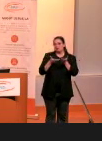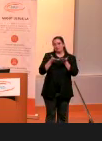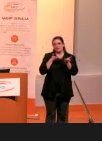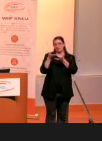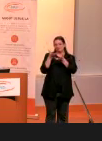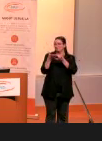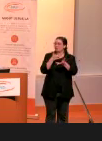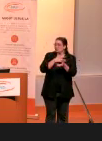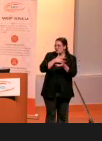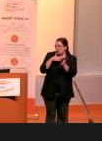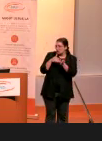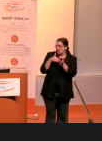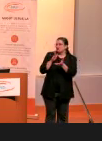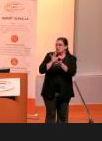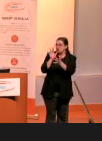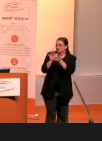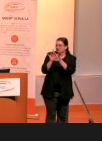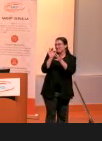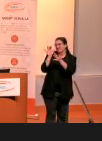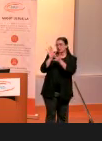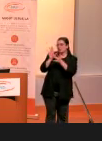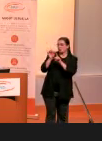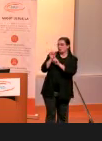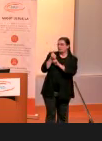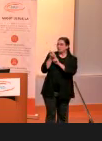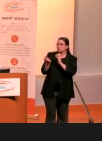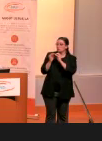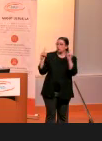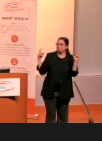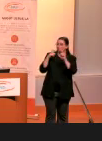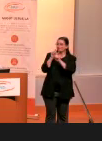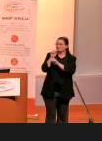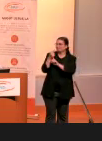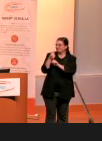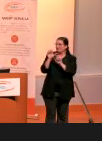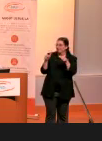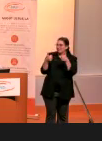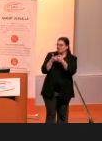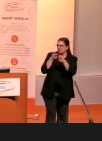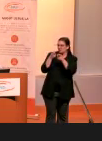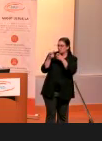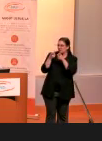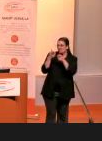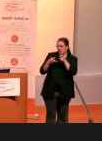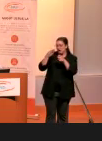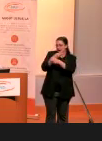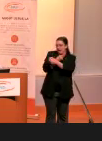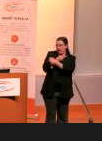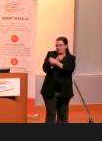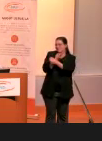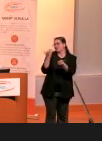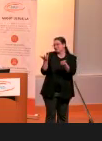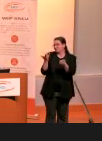with a cardiologist, because that's kind of an advanced case, of difficult to treat, high lipids.